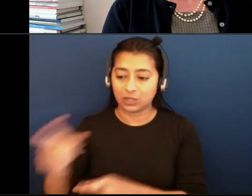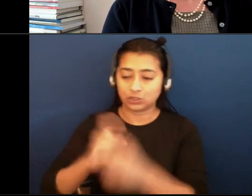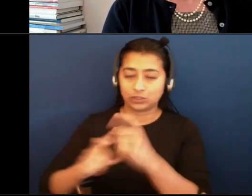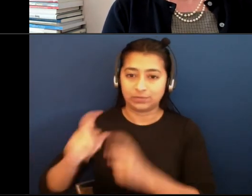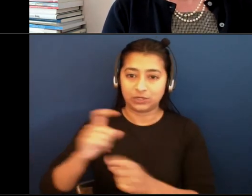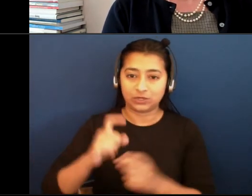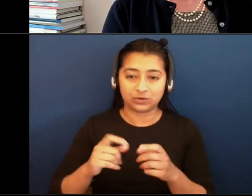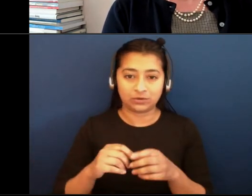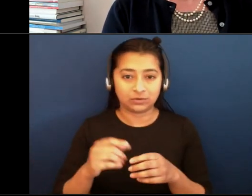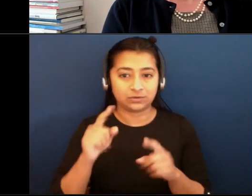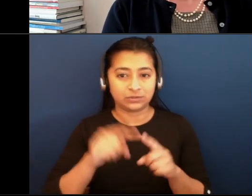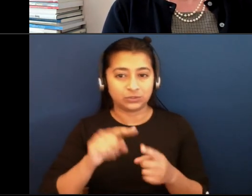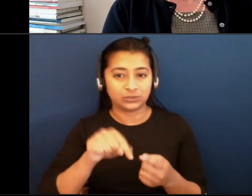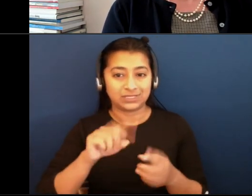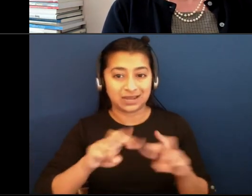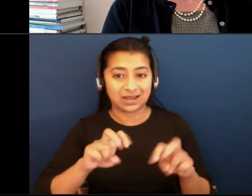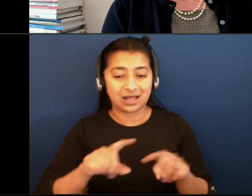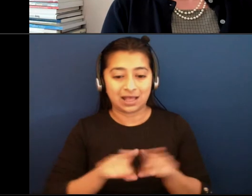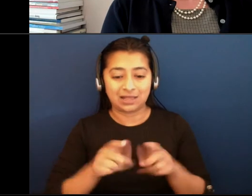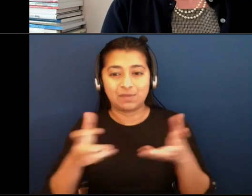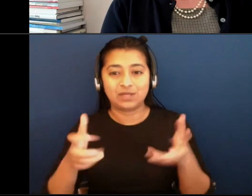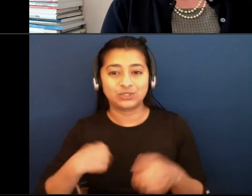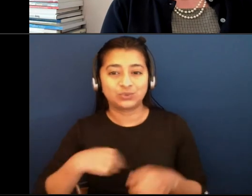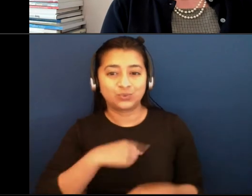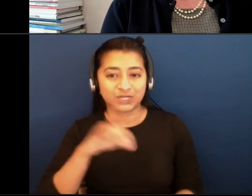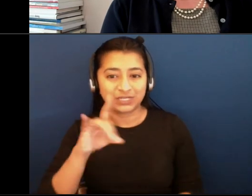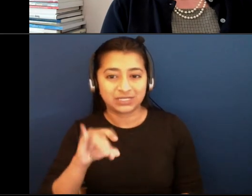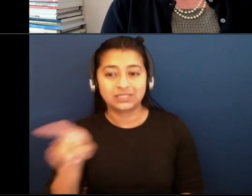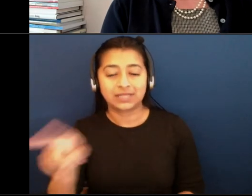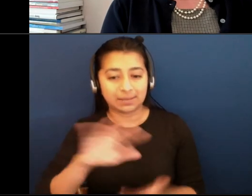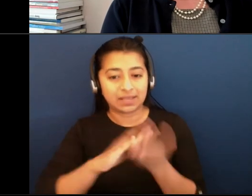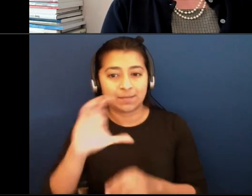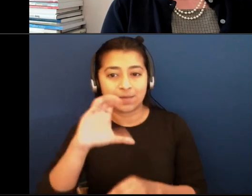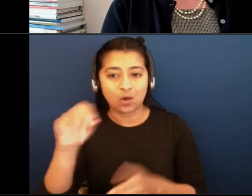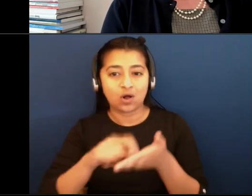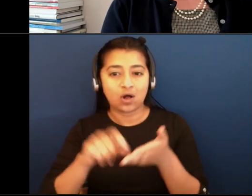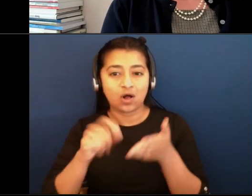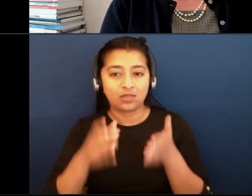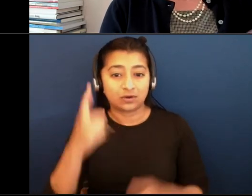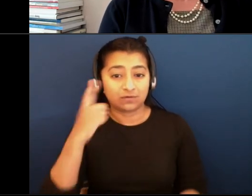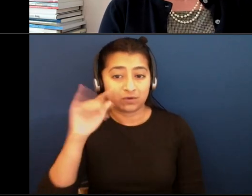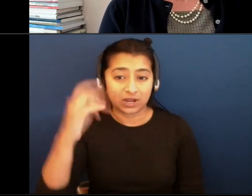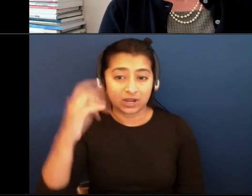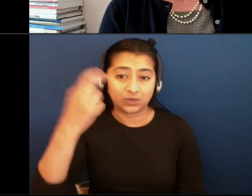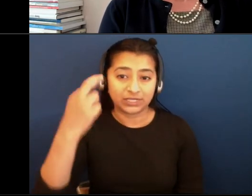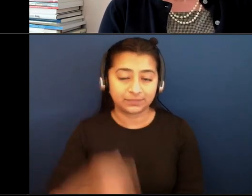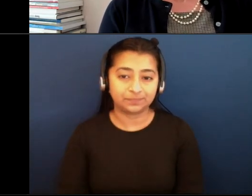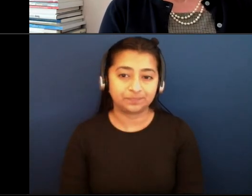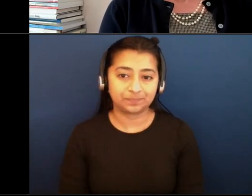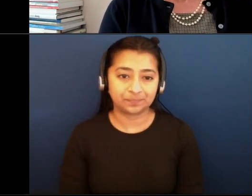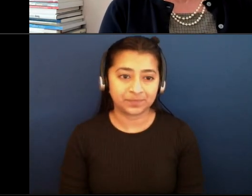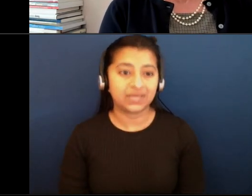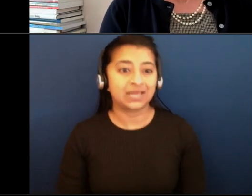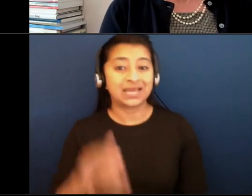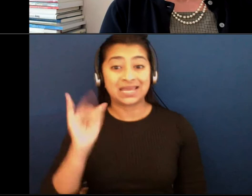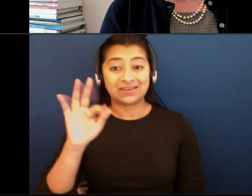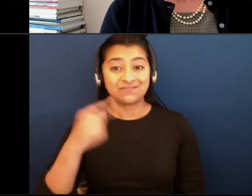to the analysis as we did, and they were co-authors for that reason. I mean, if I were to go to museum